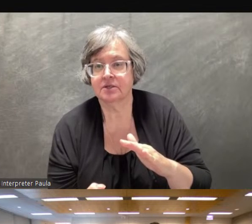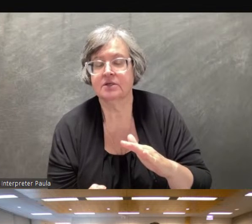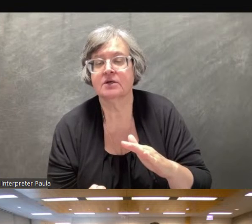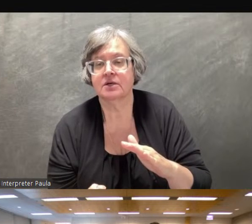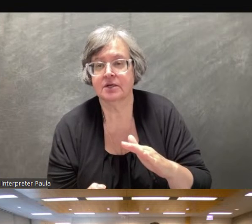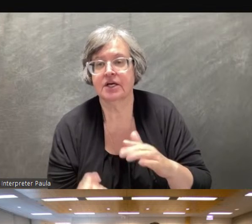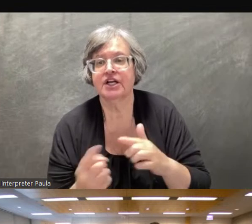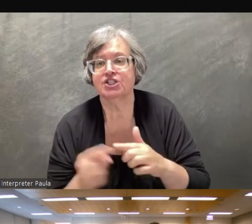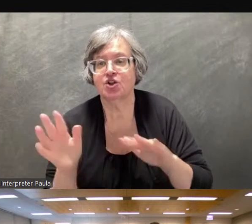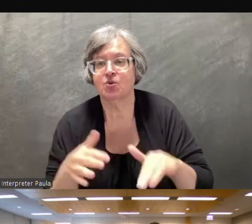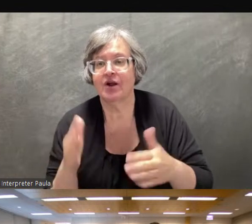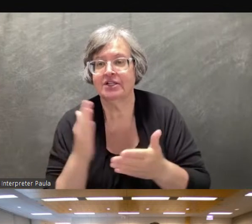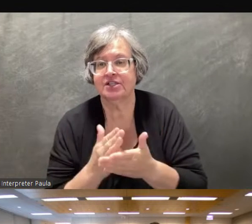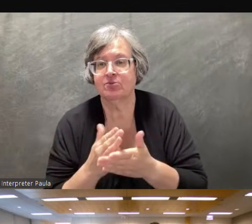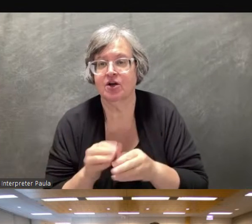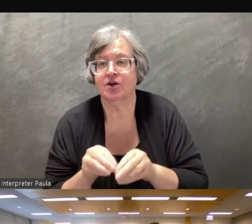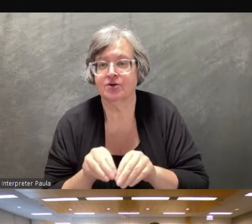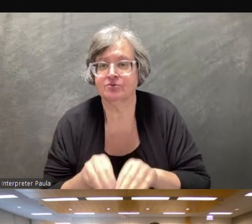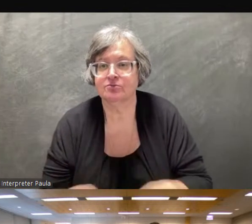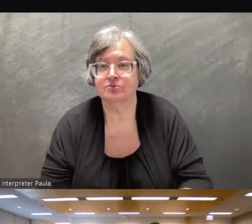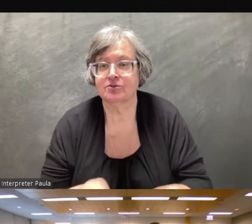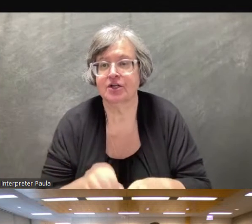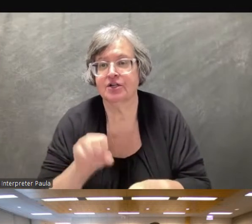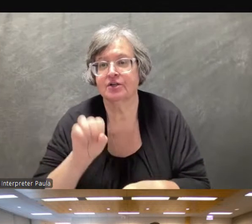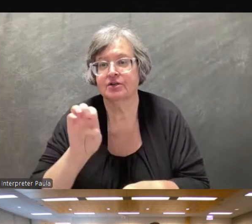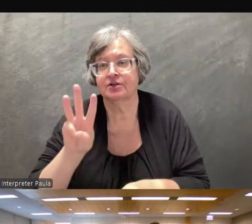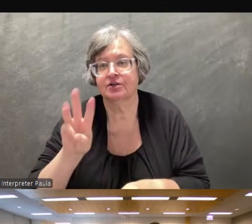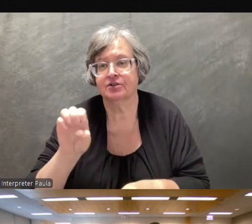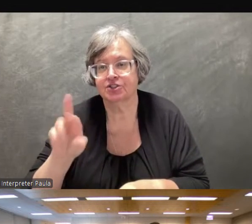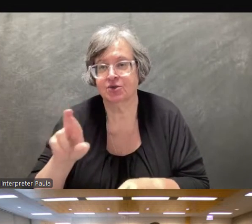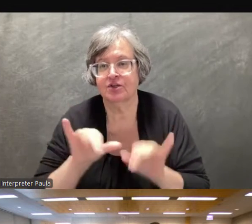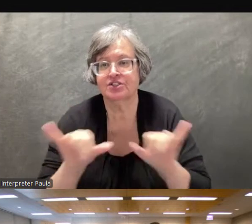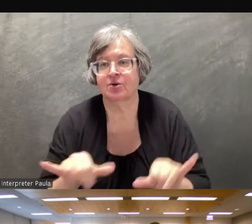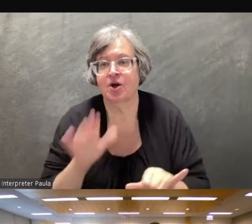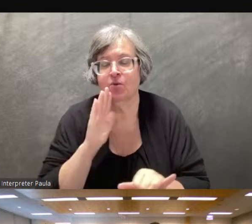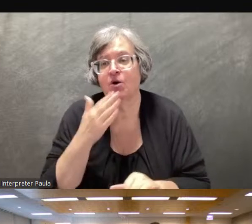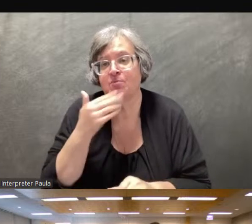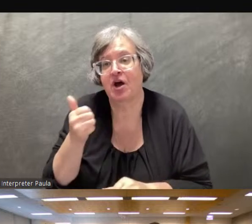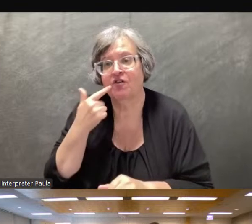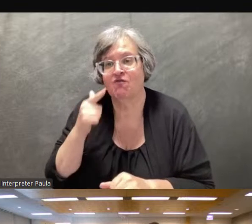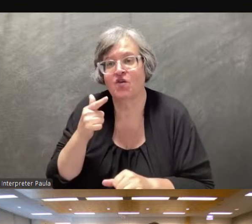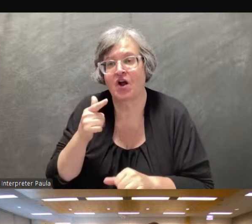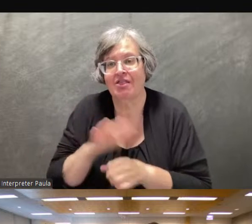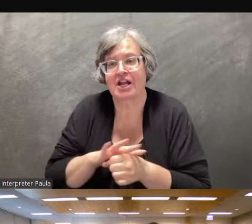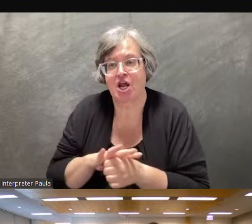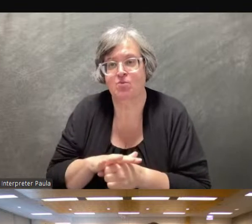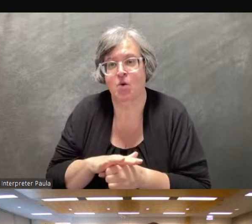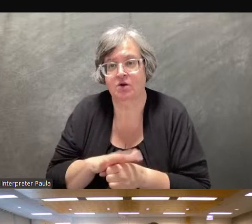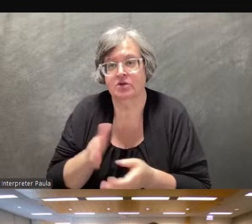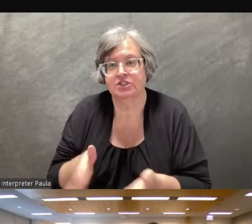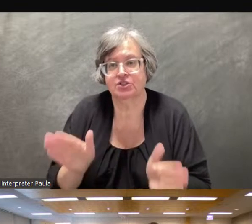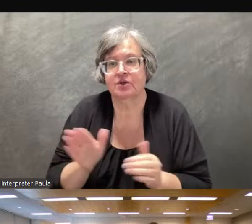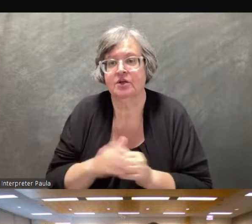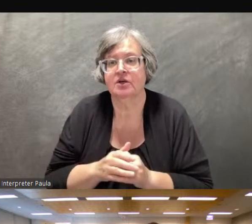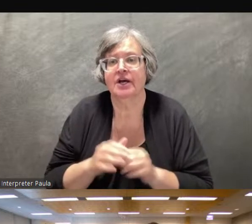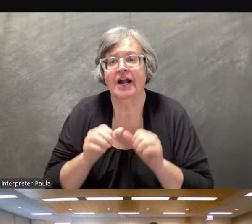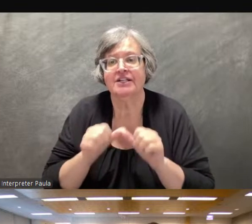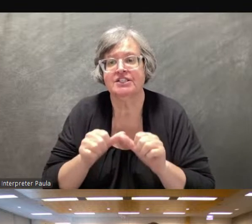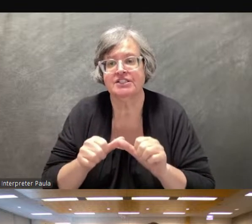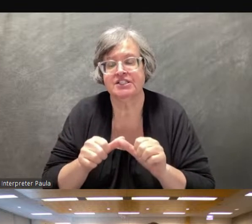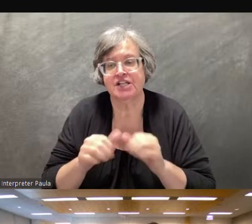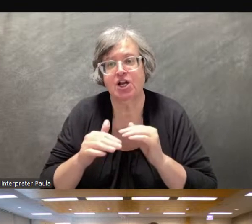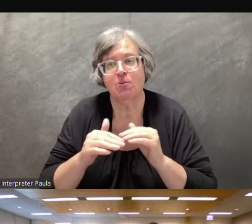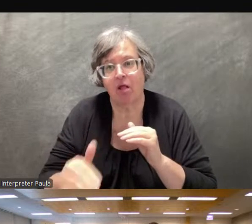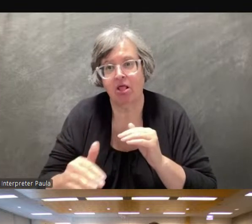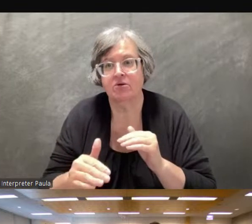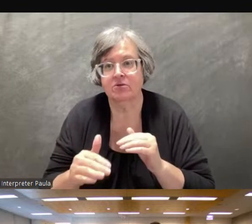it dissipates into the sewer system, which creates an overall benefit from the watershed of the neighborhood as a whole. It is a sustainability feature. It is something that